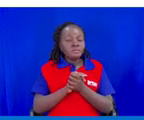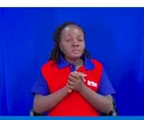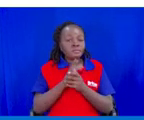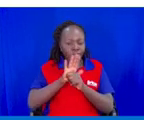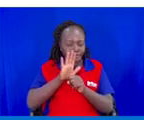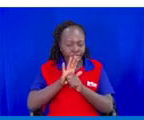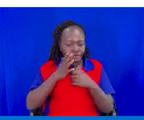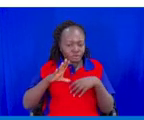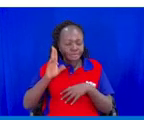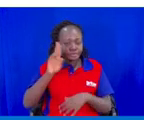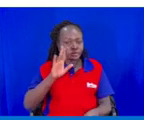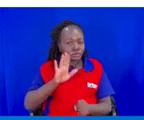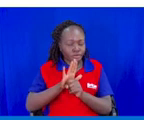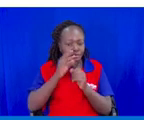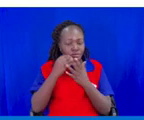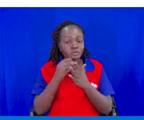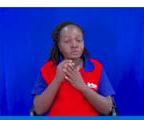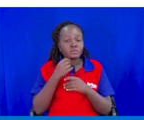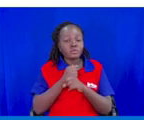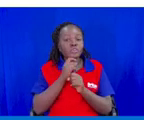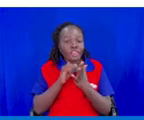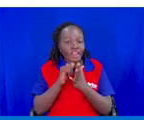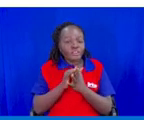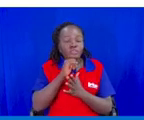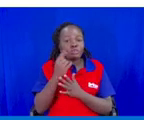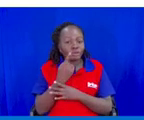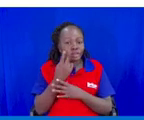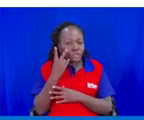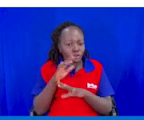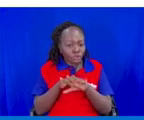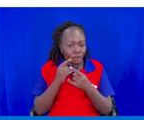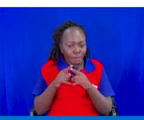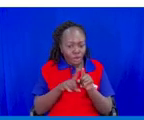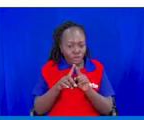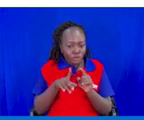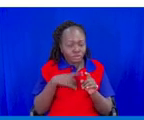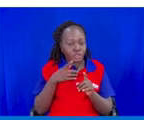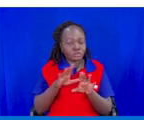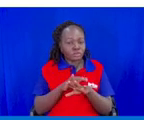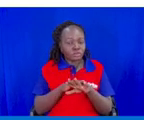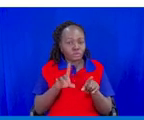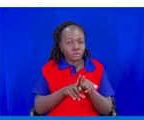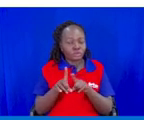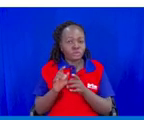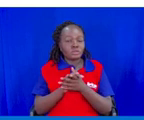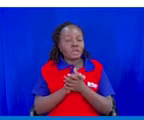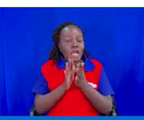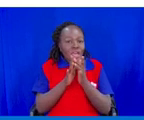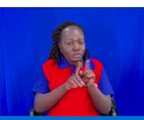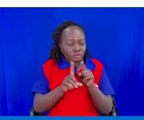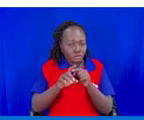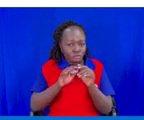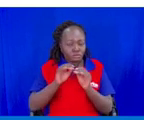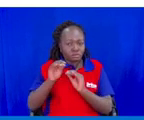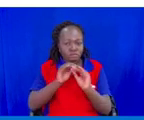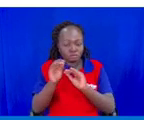to make sure that not only does it look good, but it also feels good as well. And from the point of view of the navigation, you can see